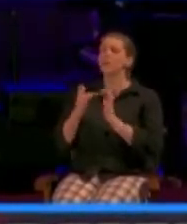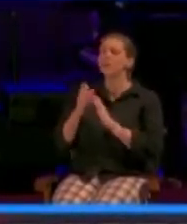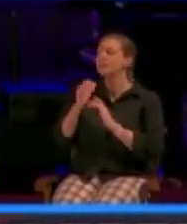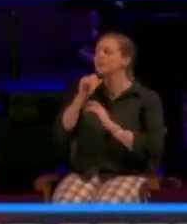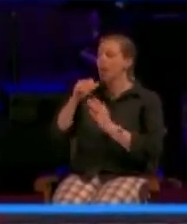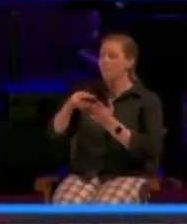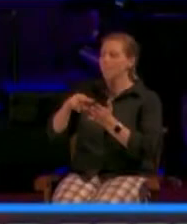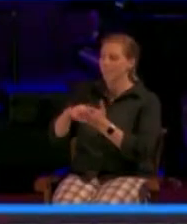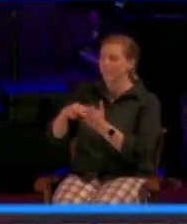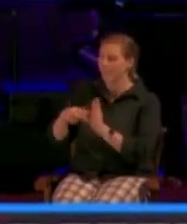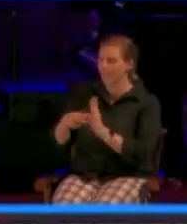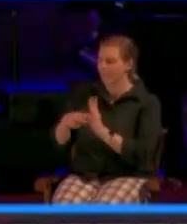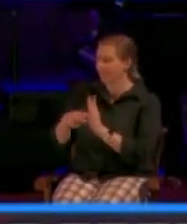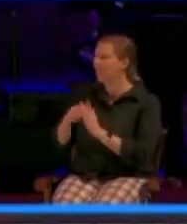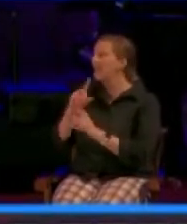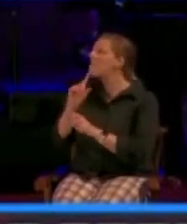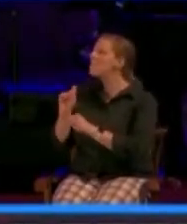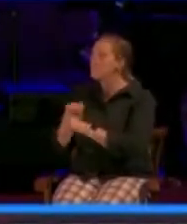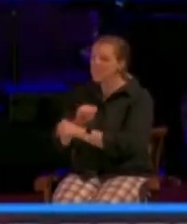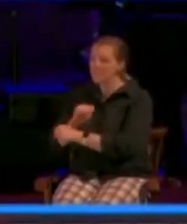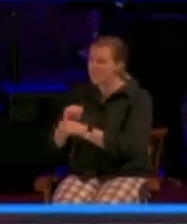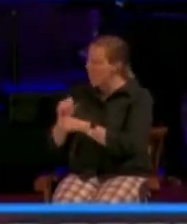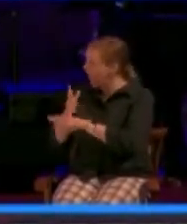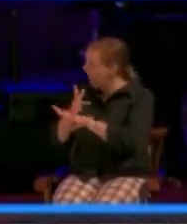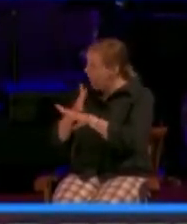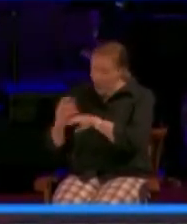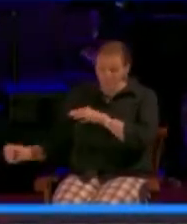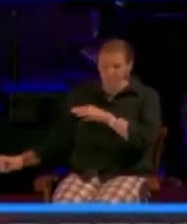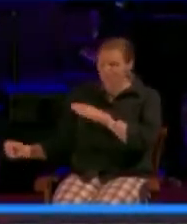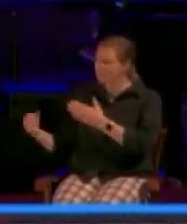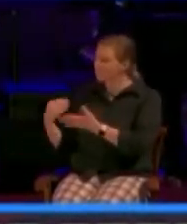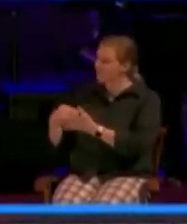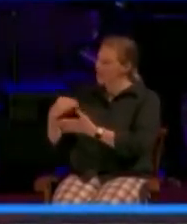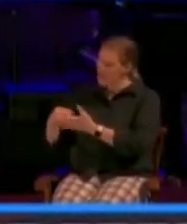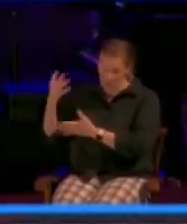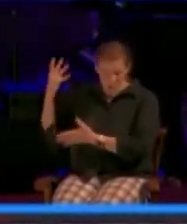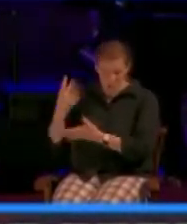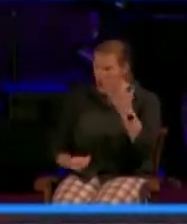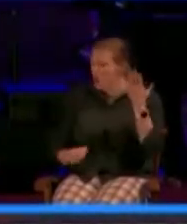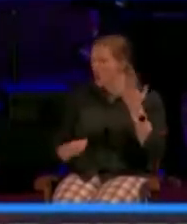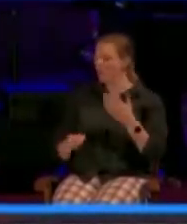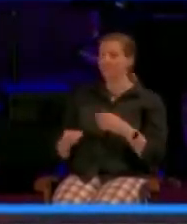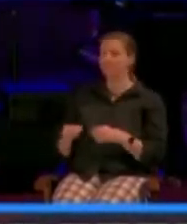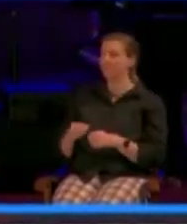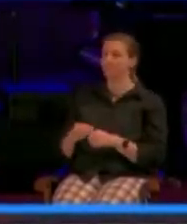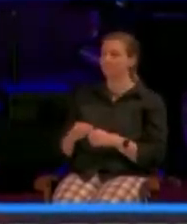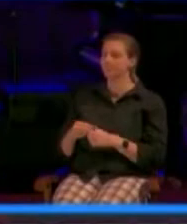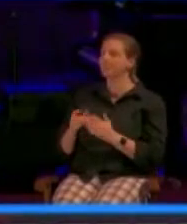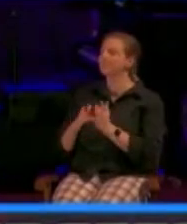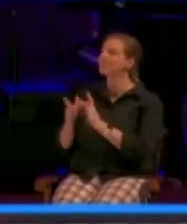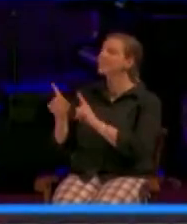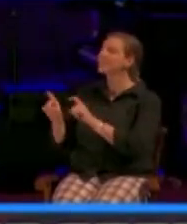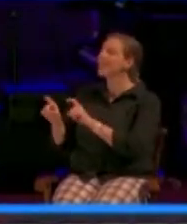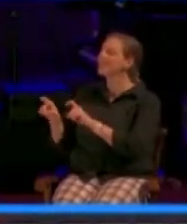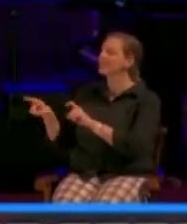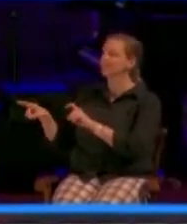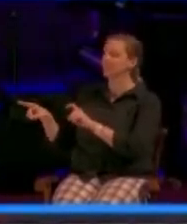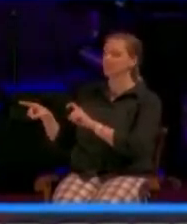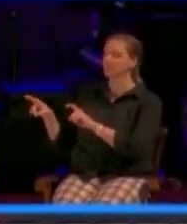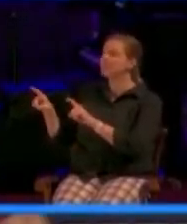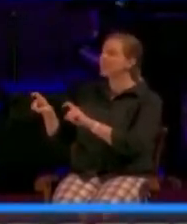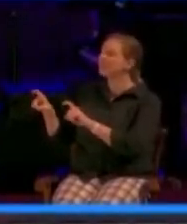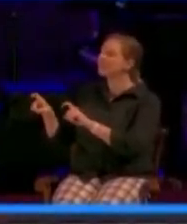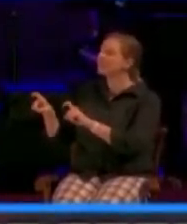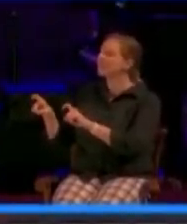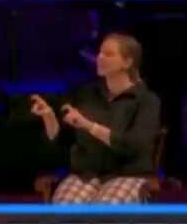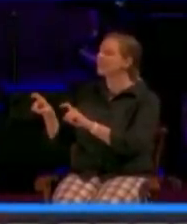That's ludicrous. And the way I know that is because Jesus doesn't say, hey, buddy, come back. I was just kidding you. Jesus doesn't say,